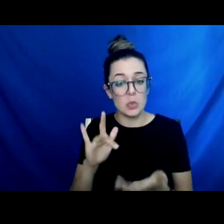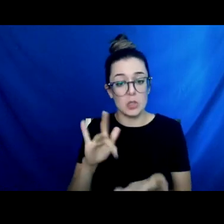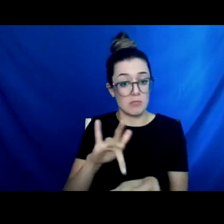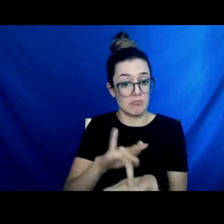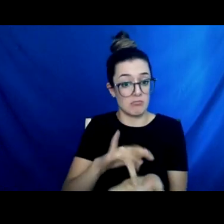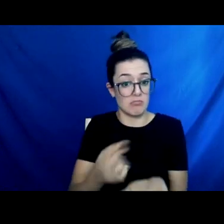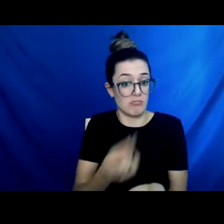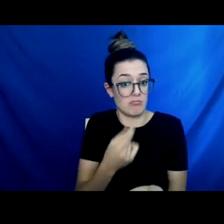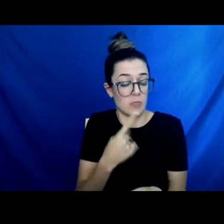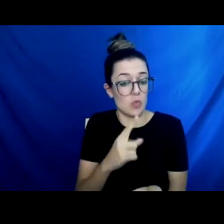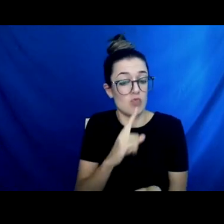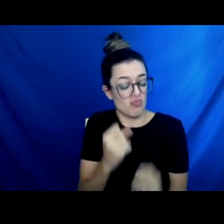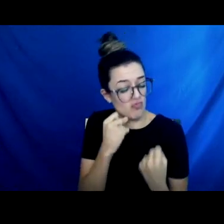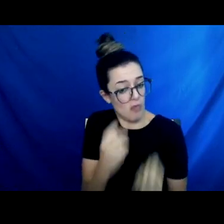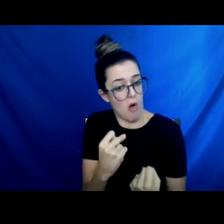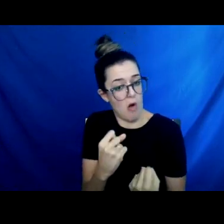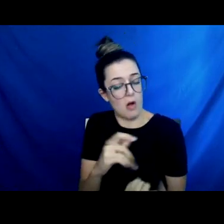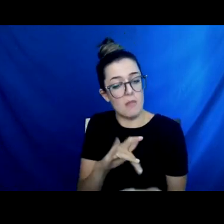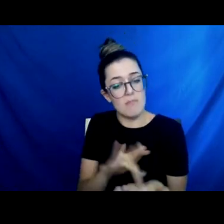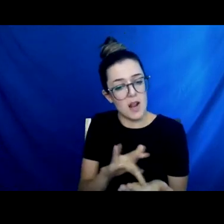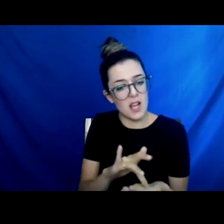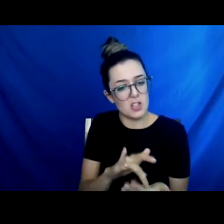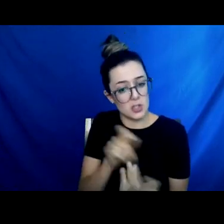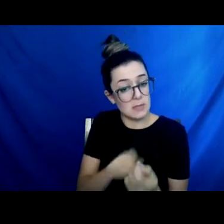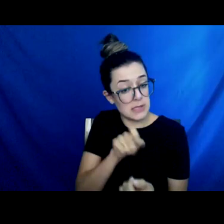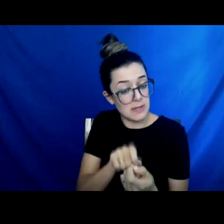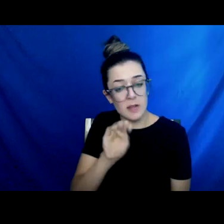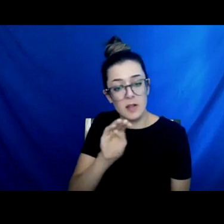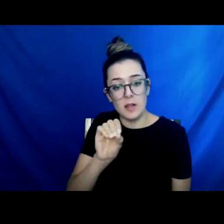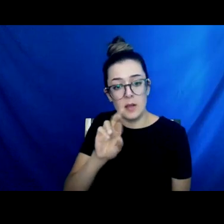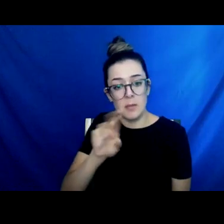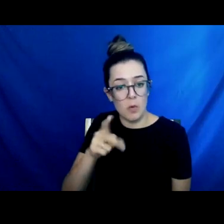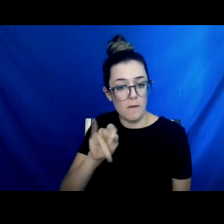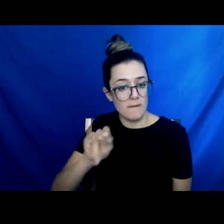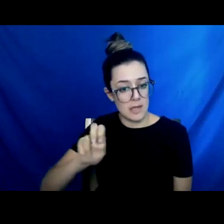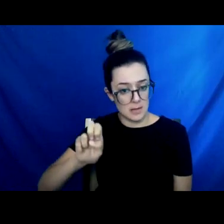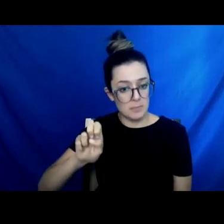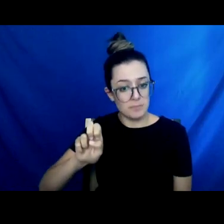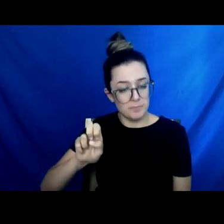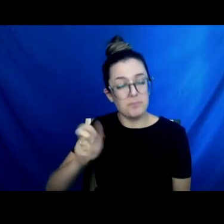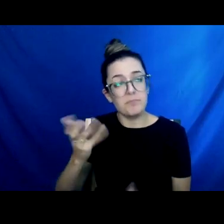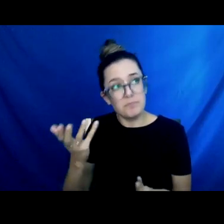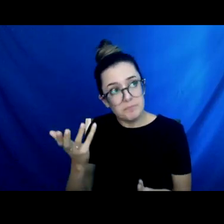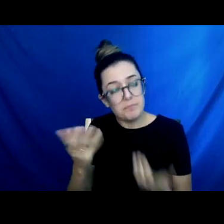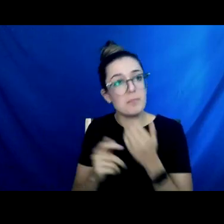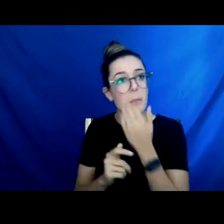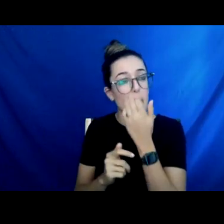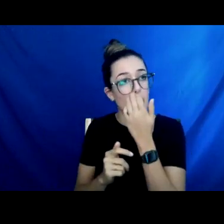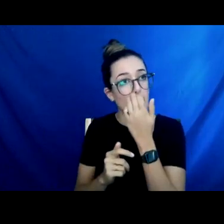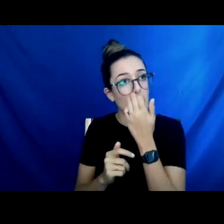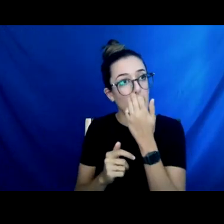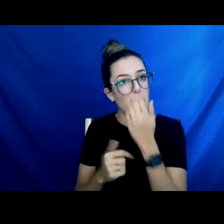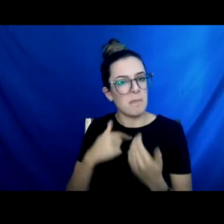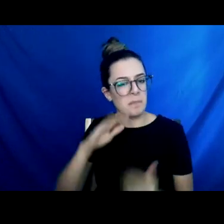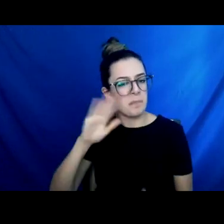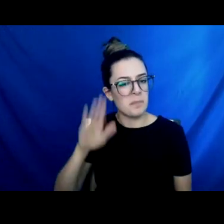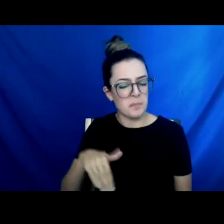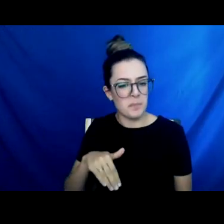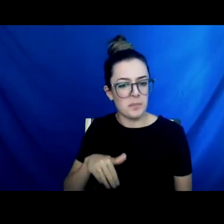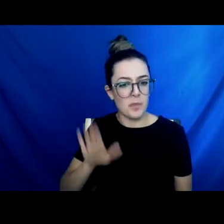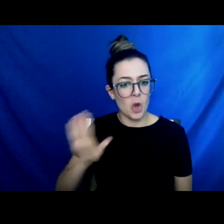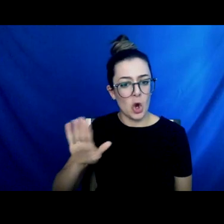of stuff. So I knew she was not, psychologically without some sort